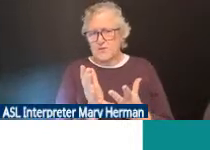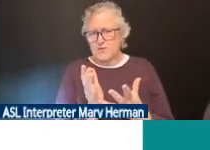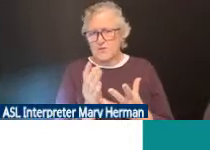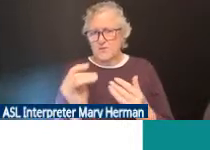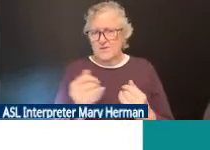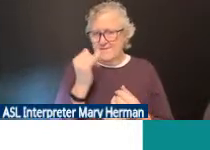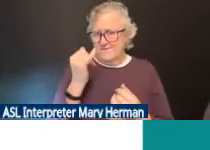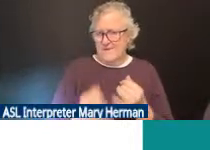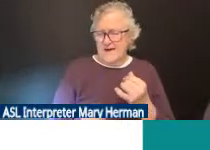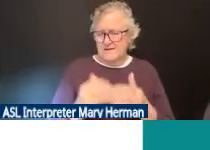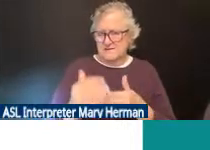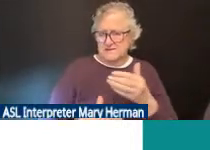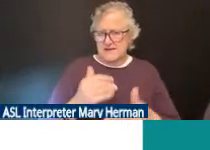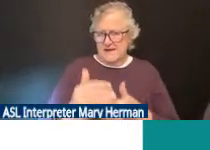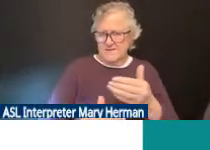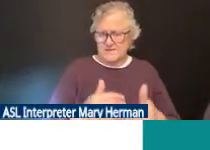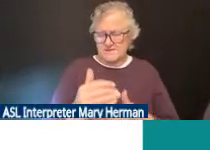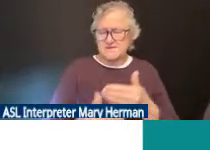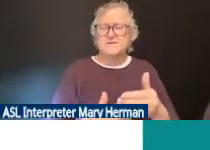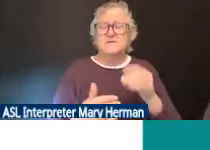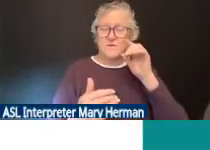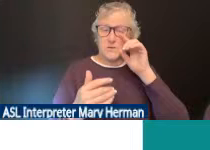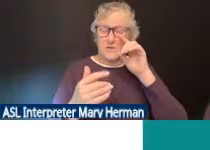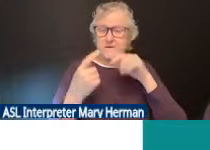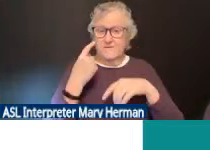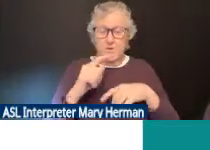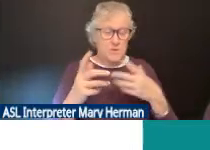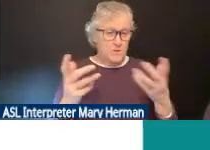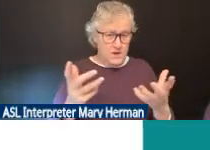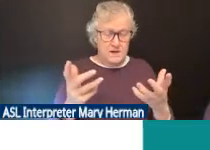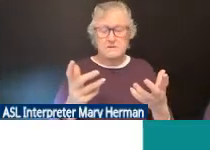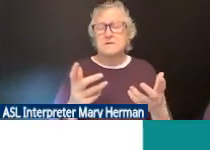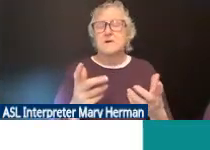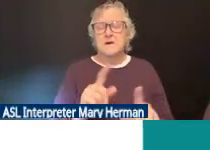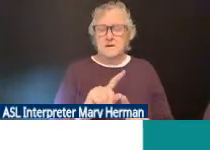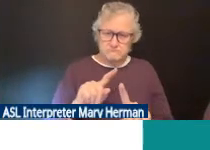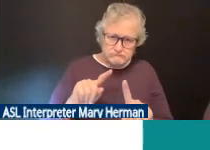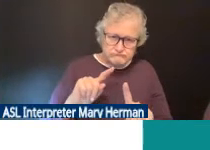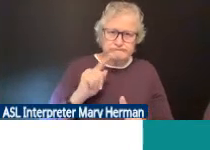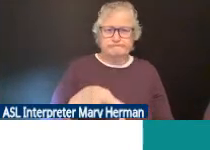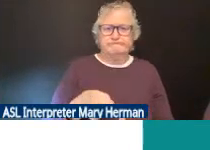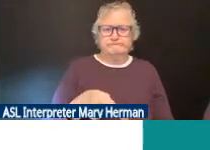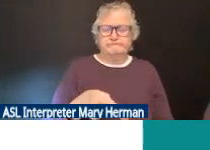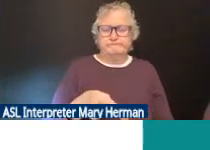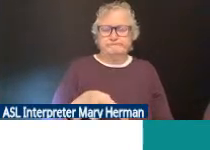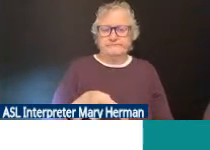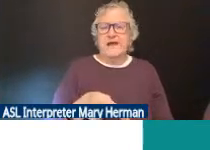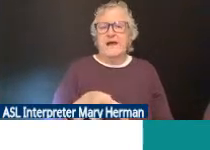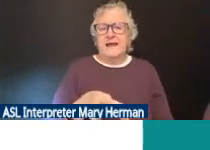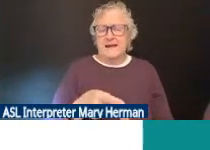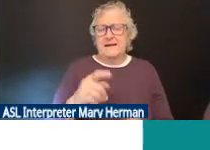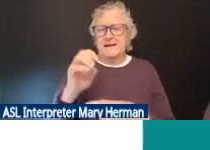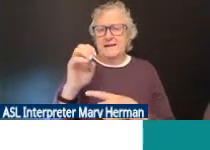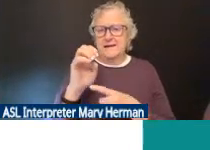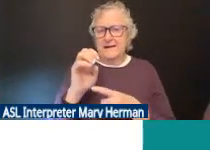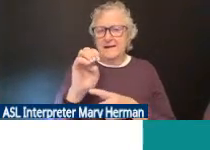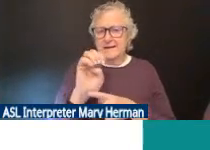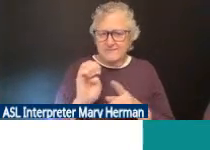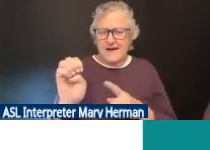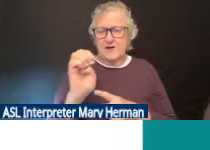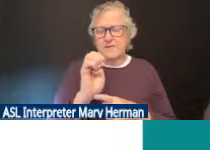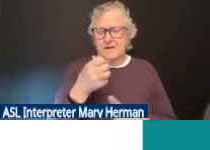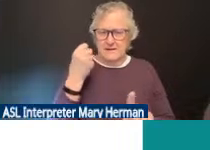is reaching a final supplemental environmental impact statement. We are